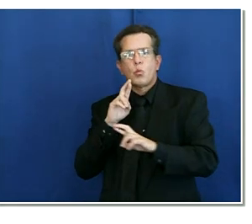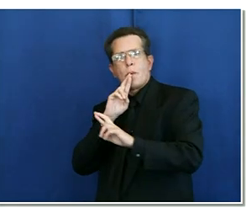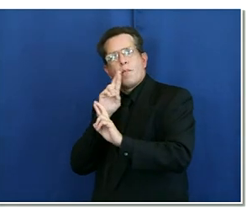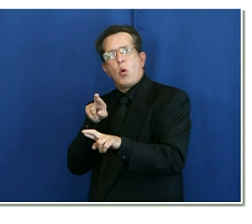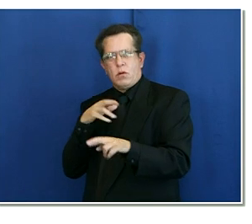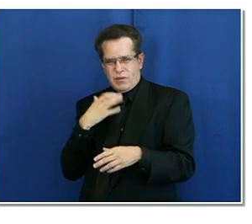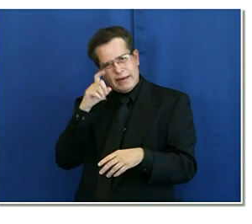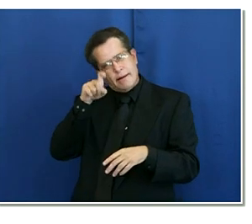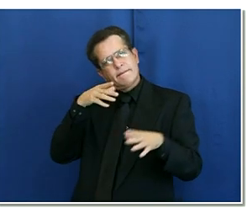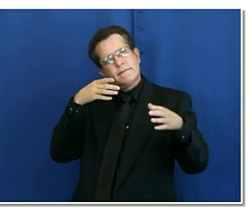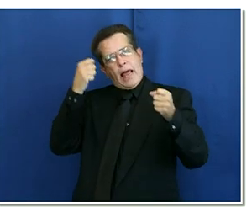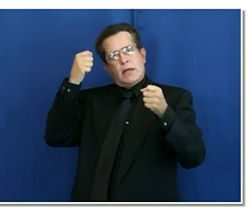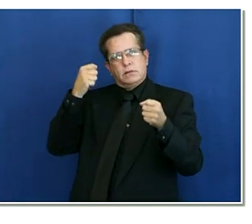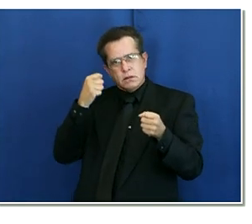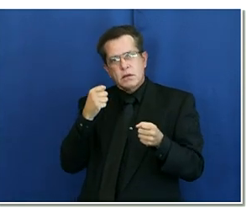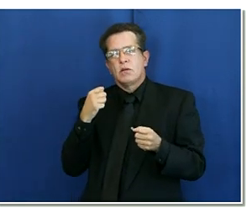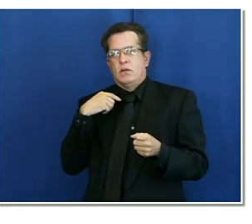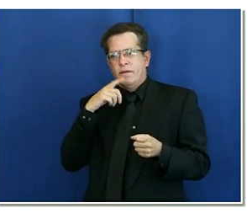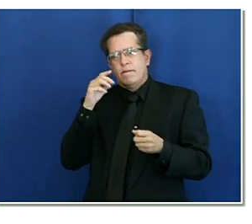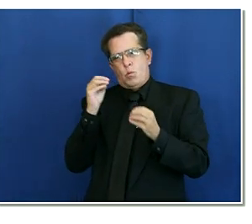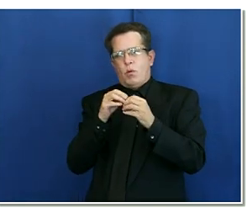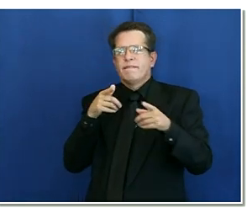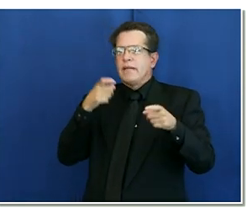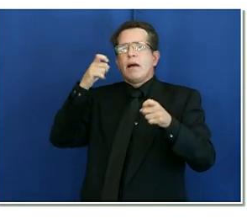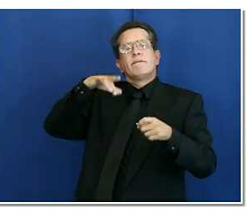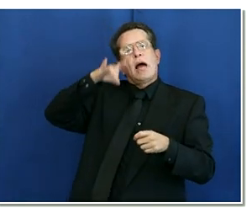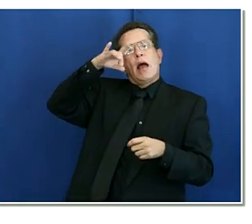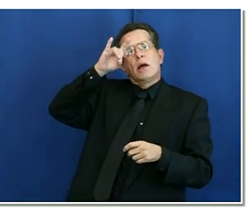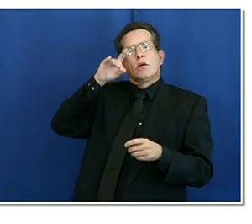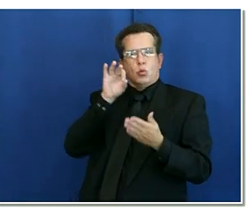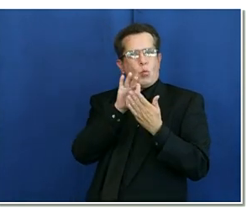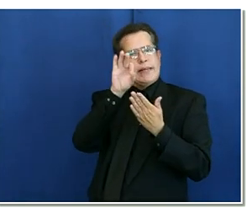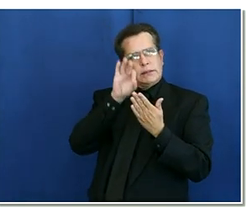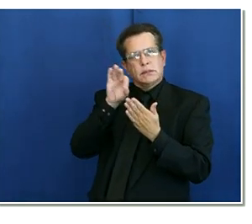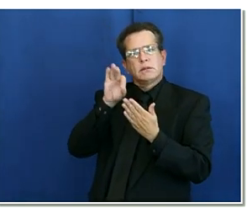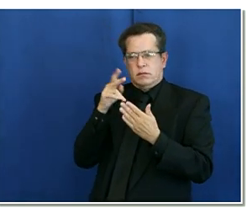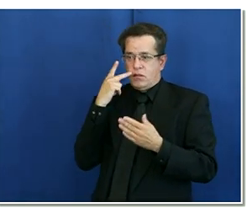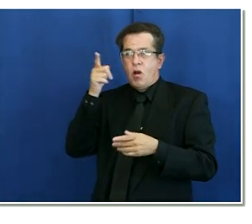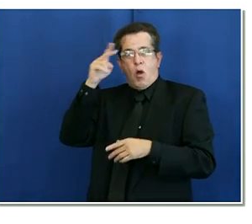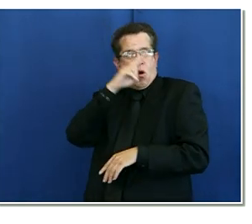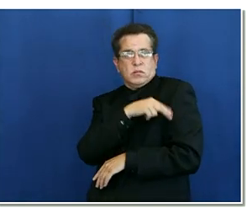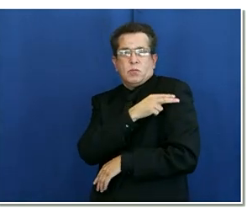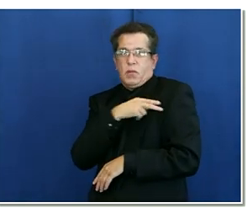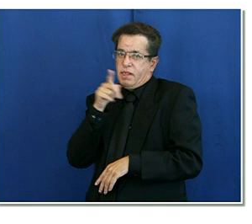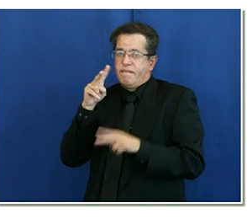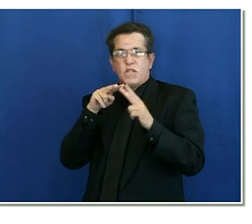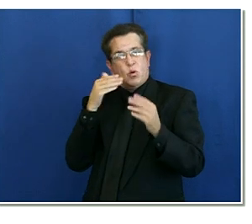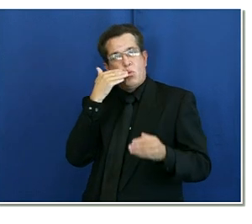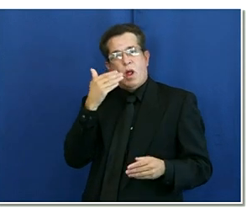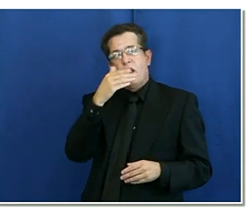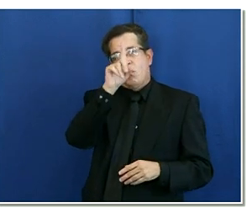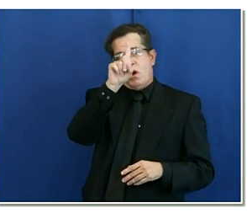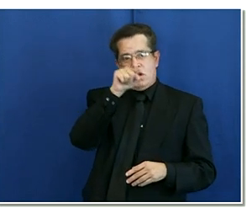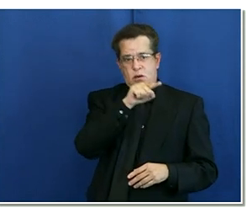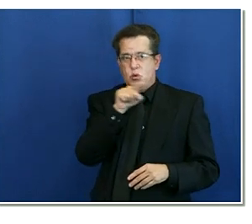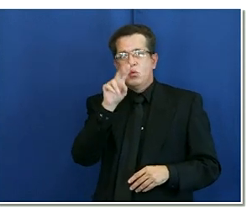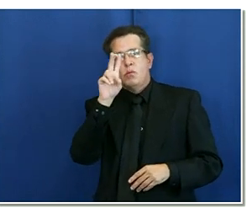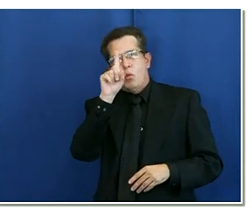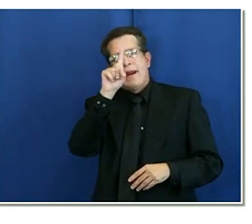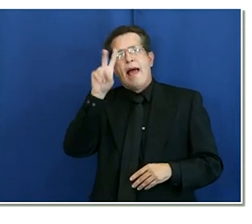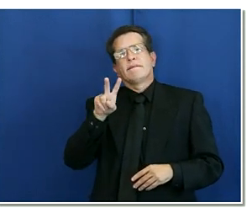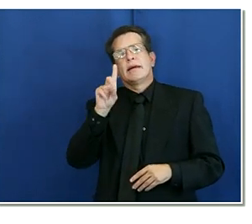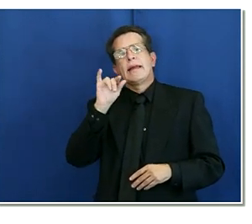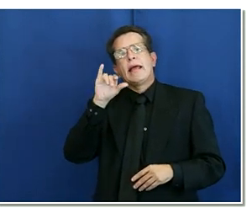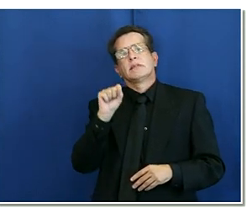tests rapidly to be able to effectively contact trace. You see our hospitals continue to do well, between 1 and 1.5 days. Our public